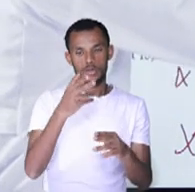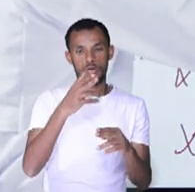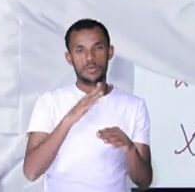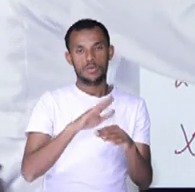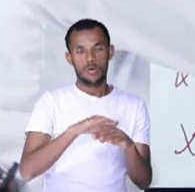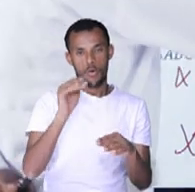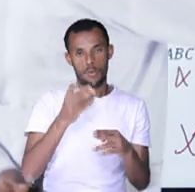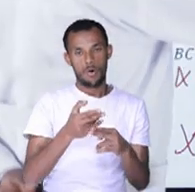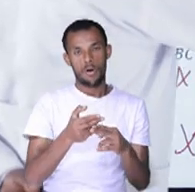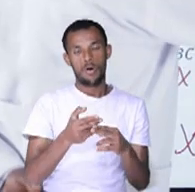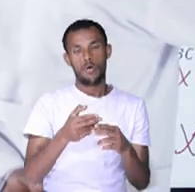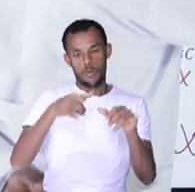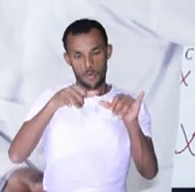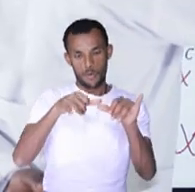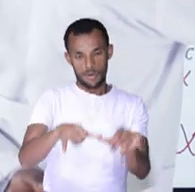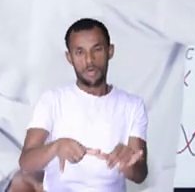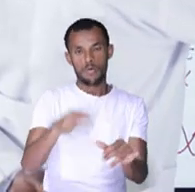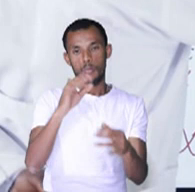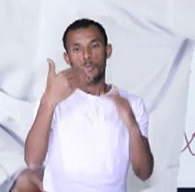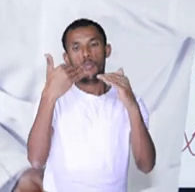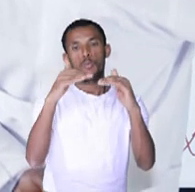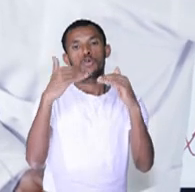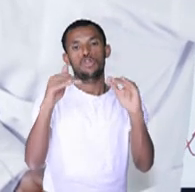called constant of proportionality.